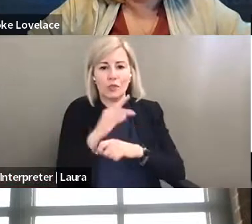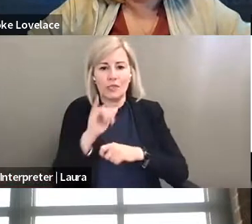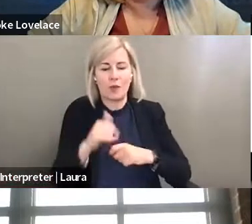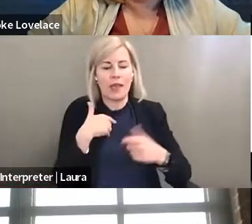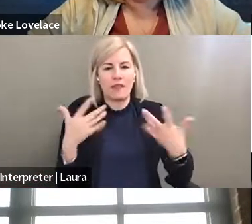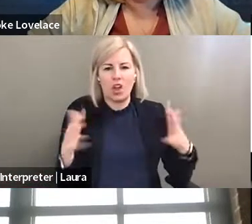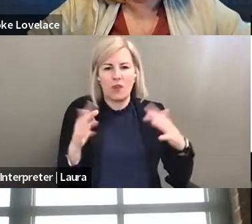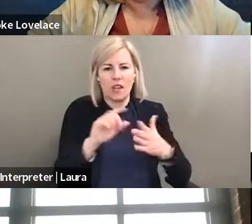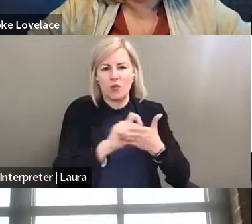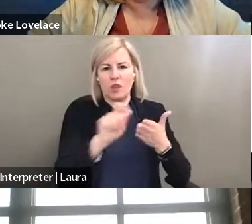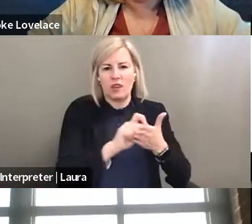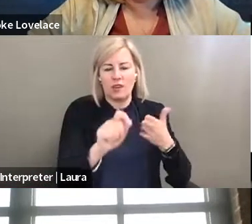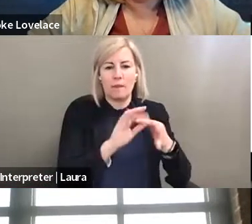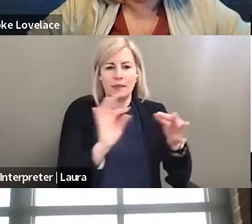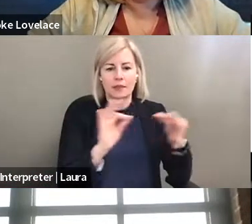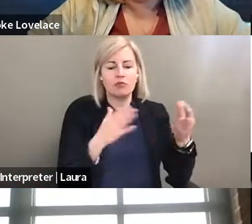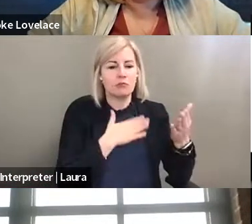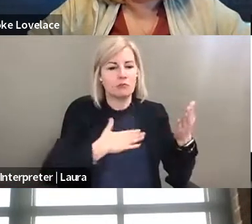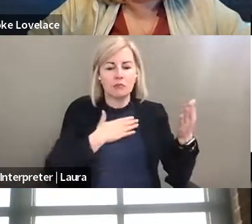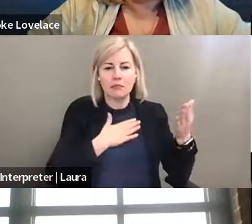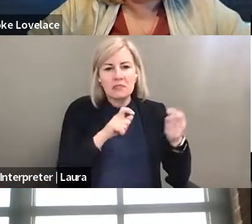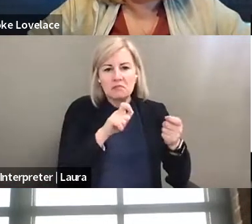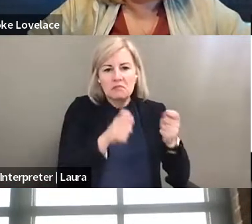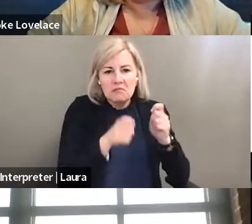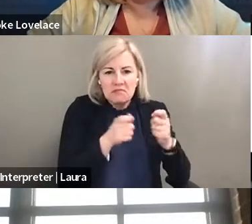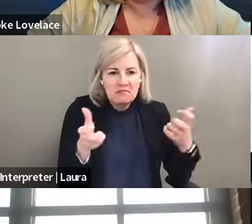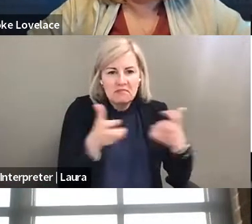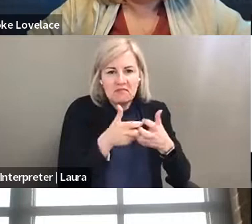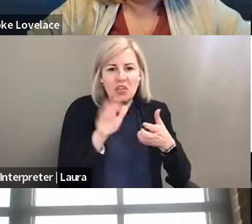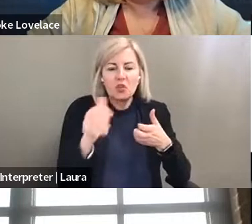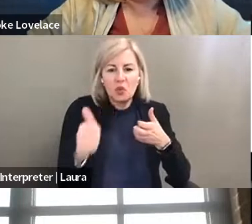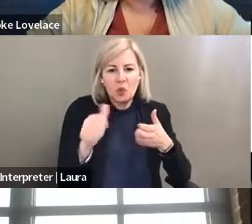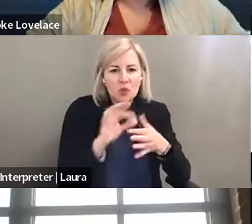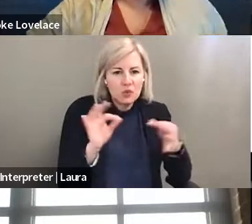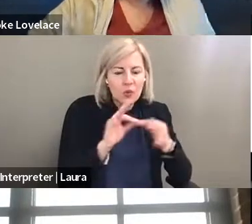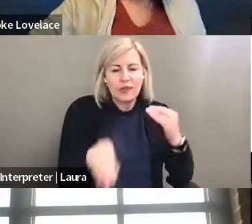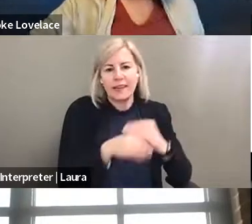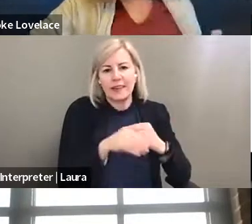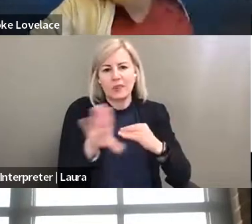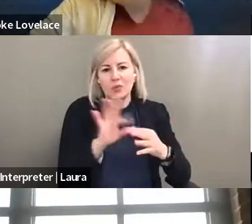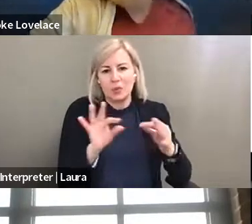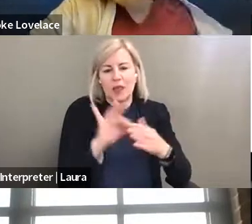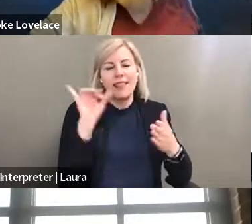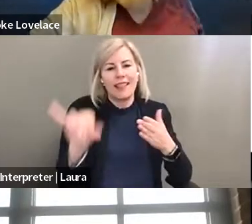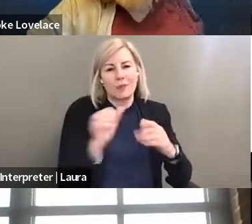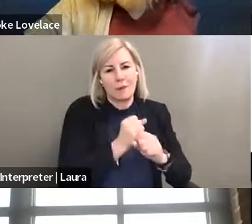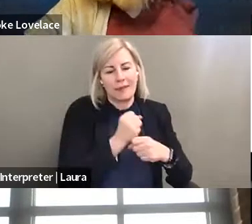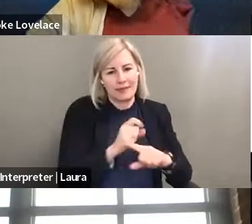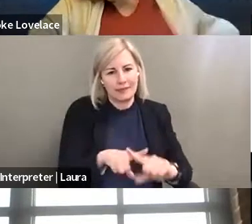always tell people, please just tweak it a little with your own story, add your story, because that's what really makes a difference.